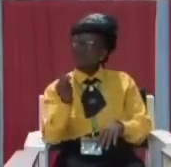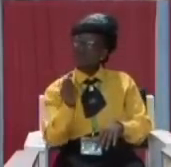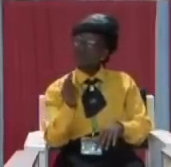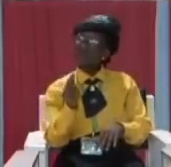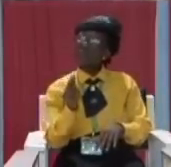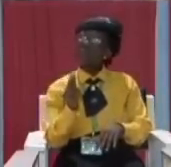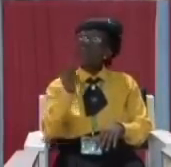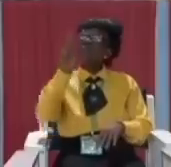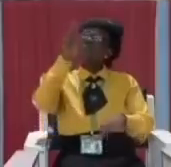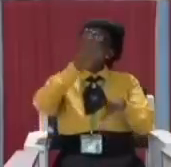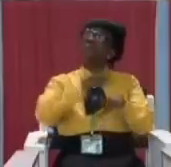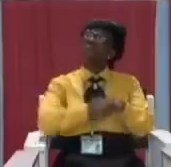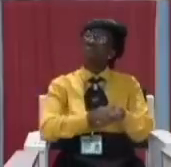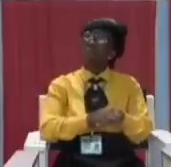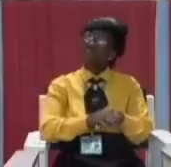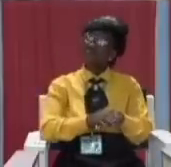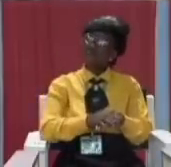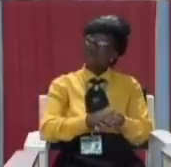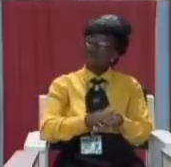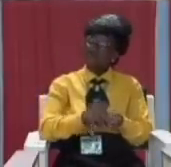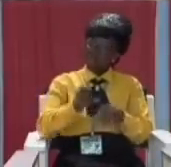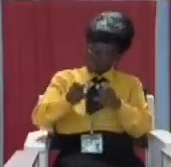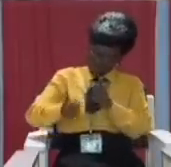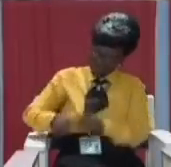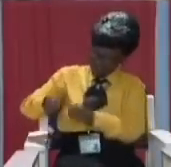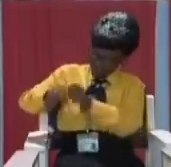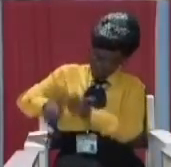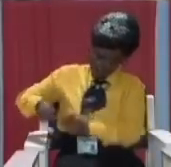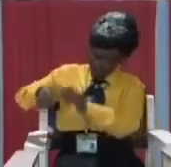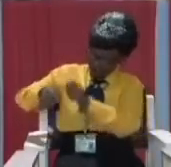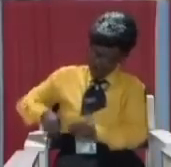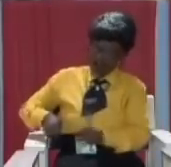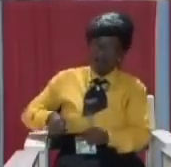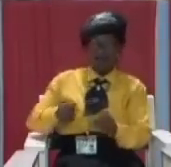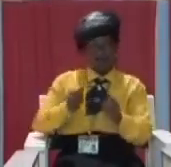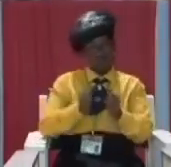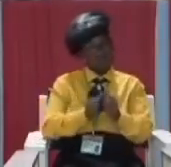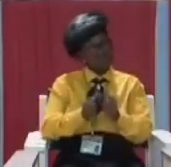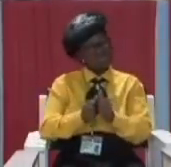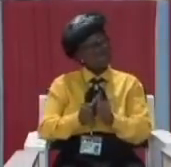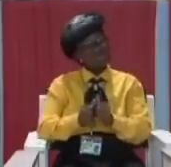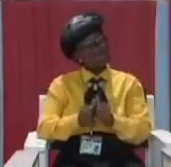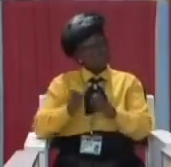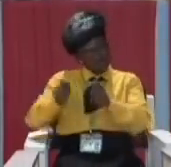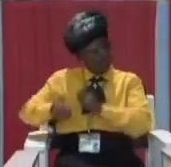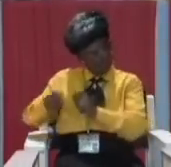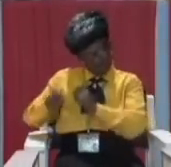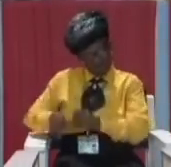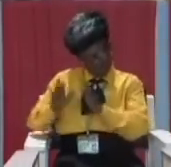dig with holes and diggers, became